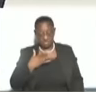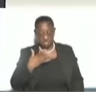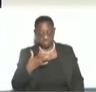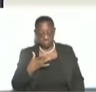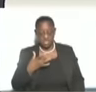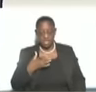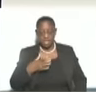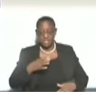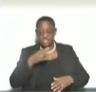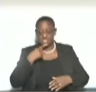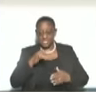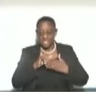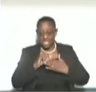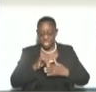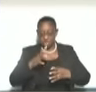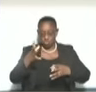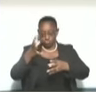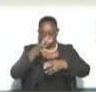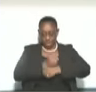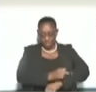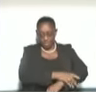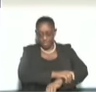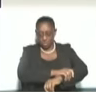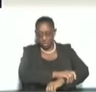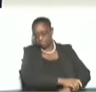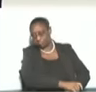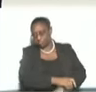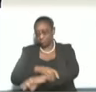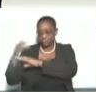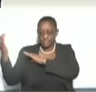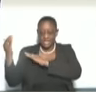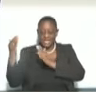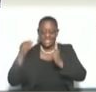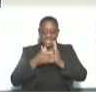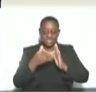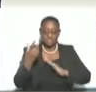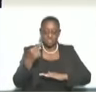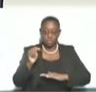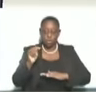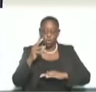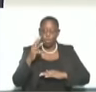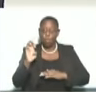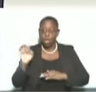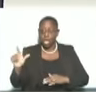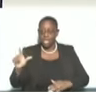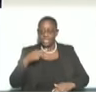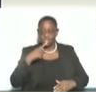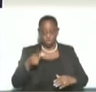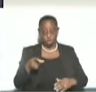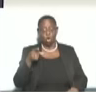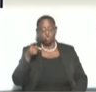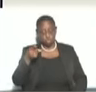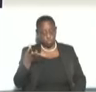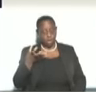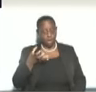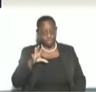He grabbed me by my little slingy arms and threw me against the wall and said, "Oh, you want to be a